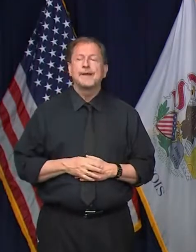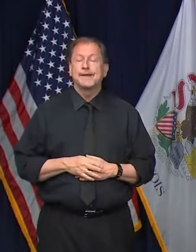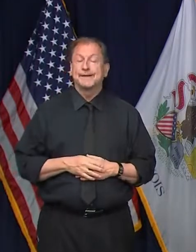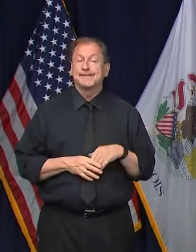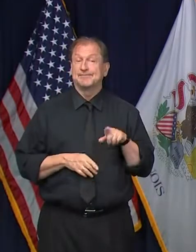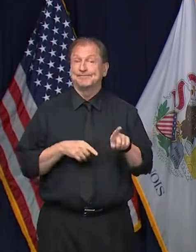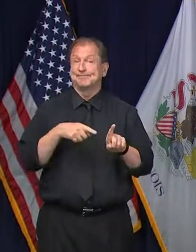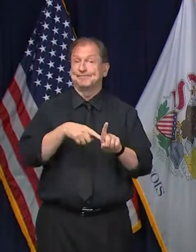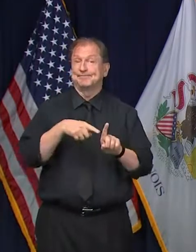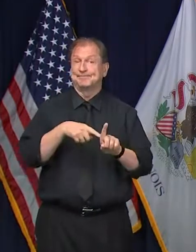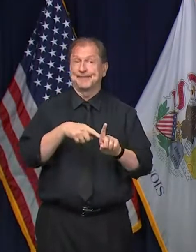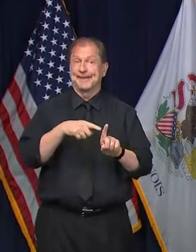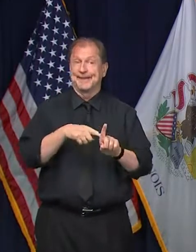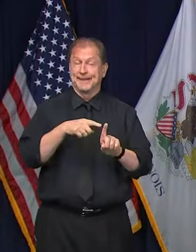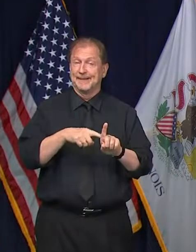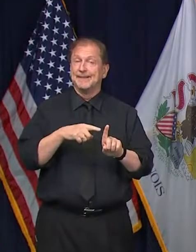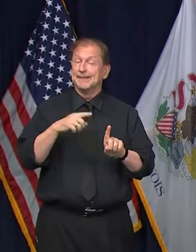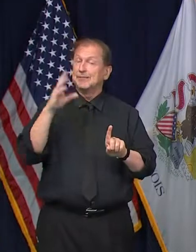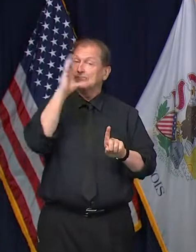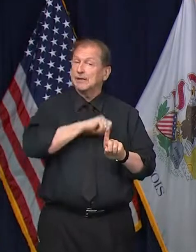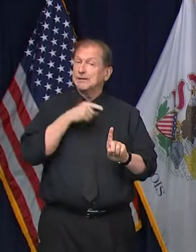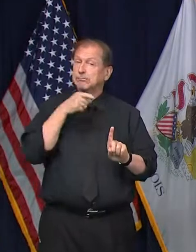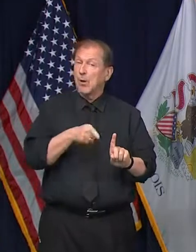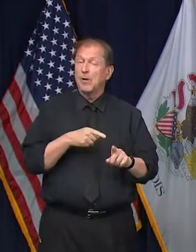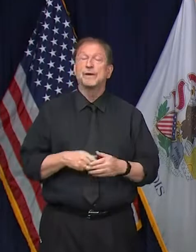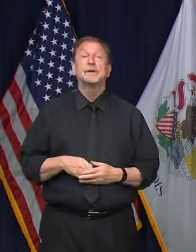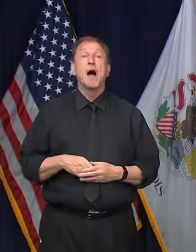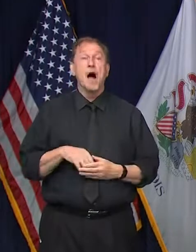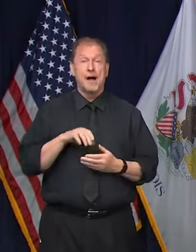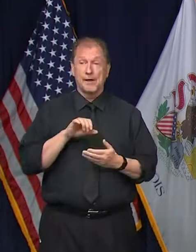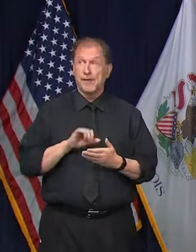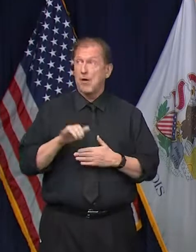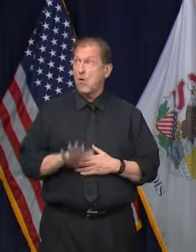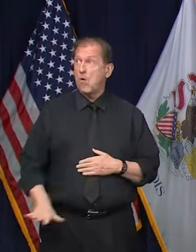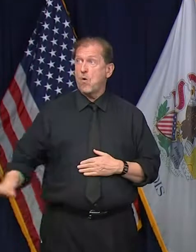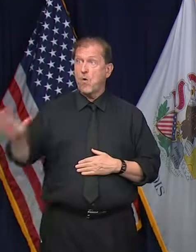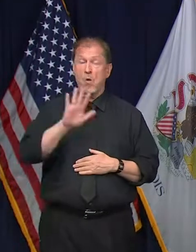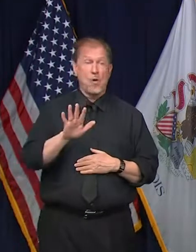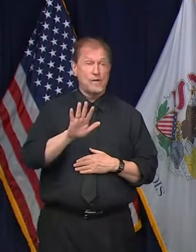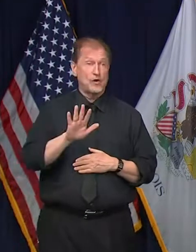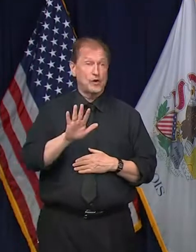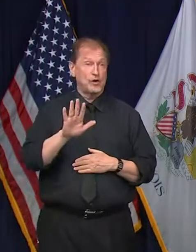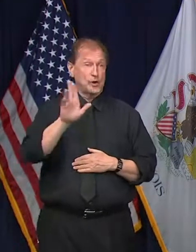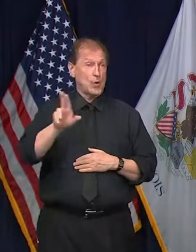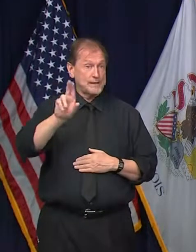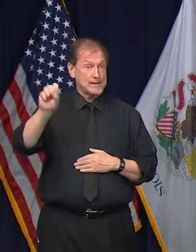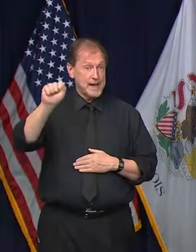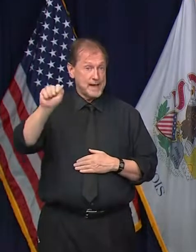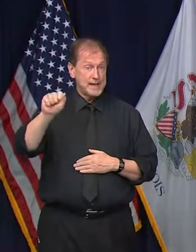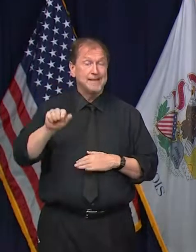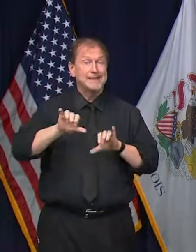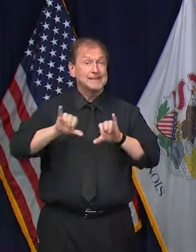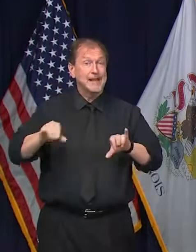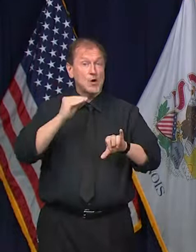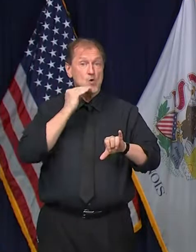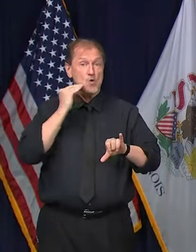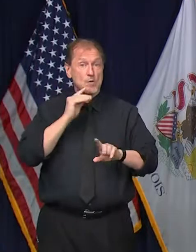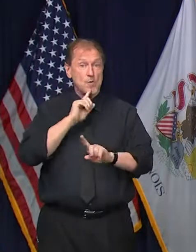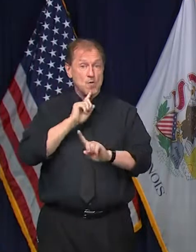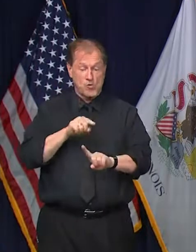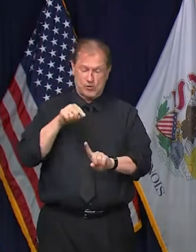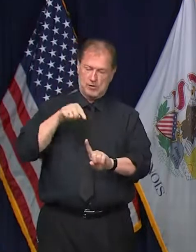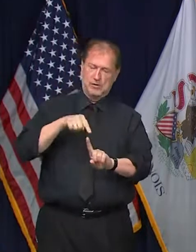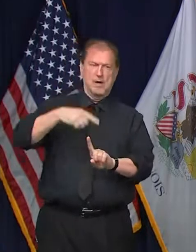the stay-at-home order, which is very much like what's happened all across the nation, was a vitally important part of slowing down